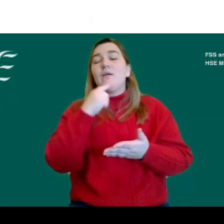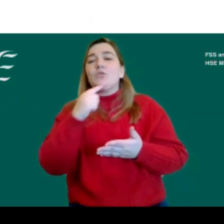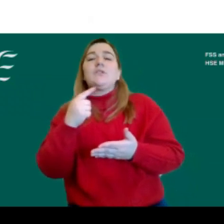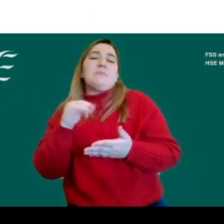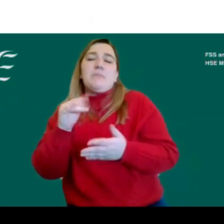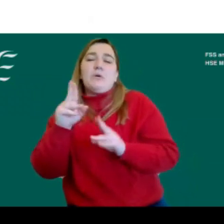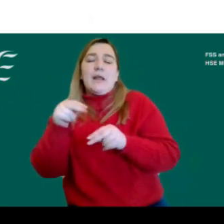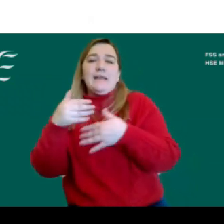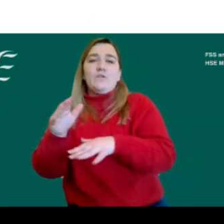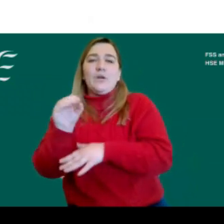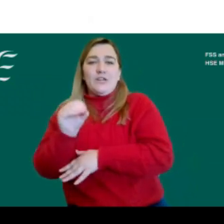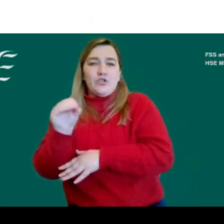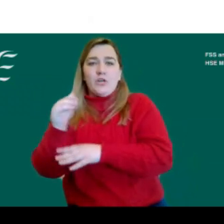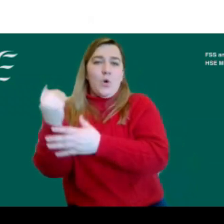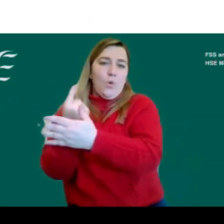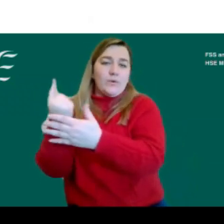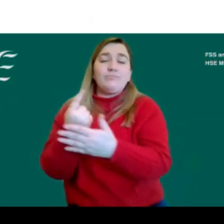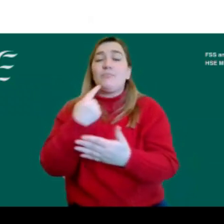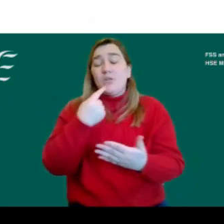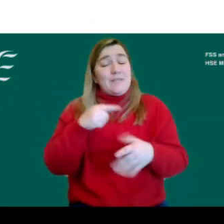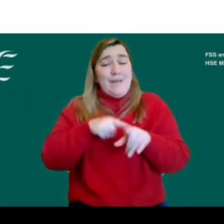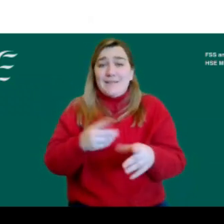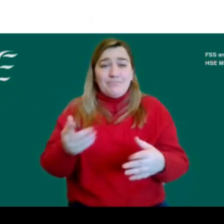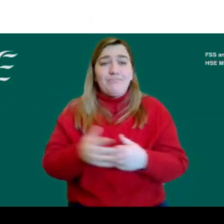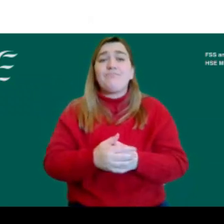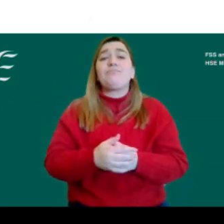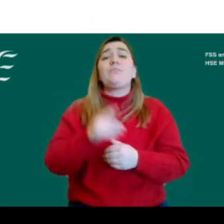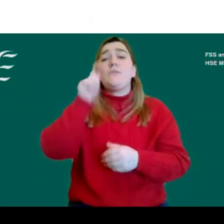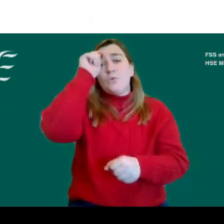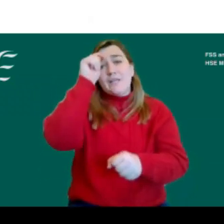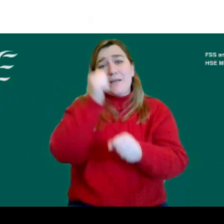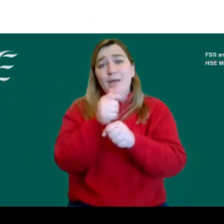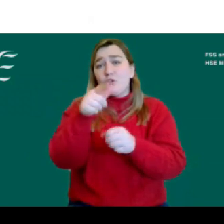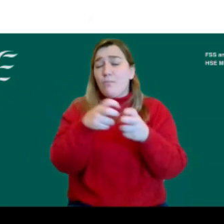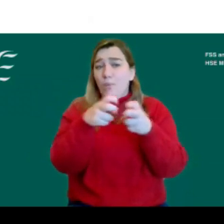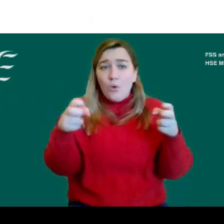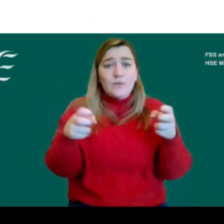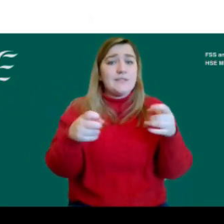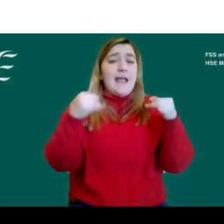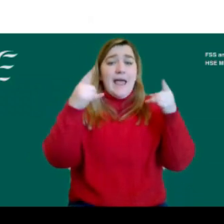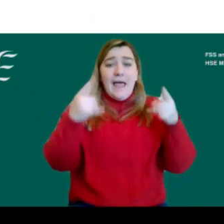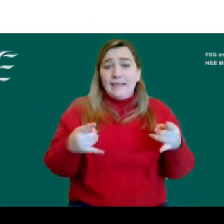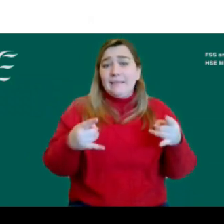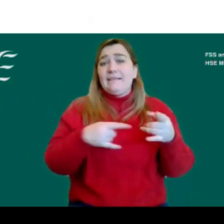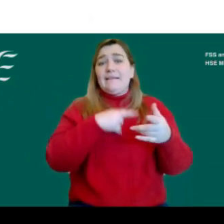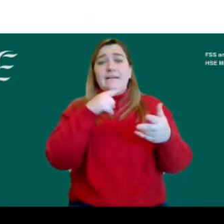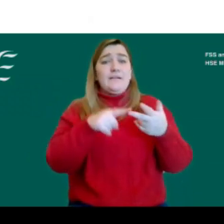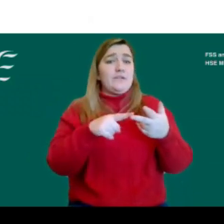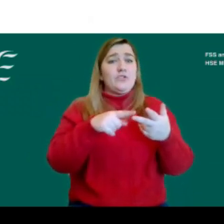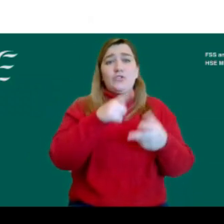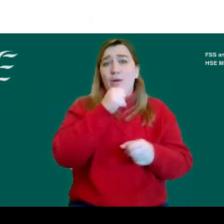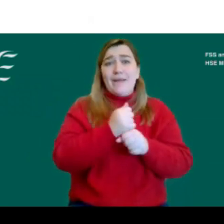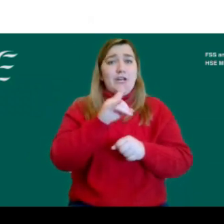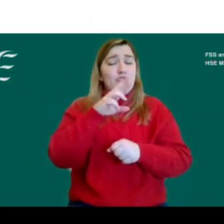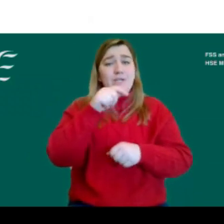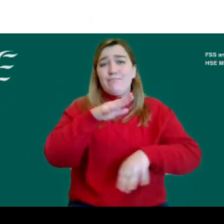bones. We have to think about keeping these women as well and as healthy as they can be. And we don't want them fracturing their hips. And the big thing is the broader